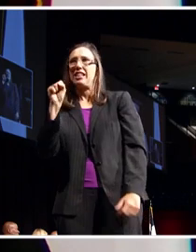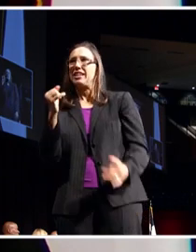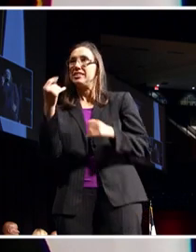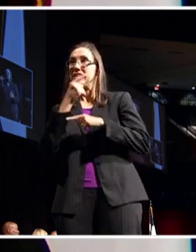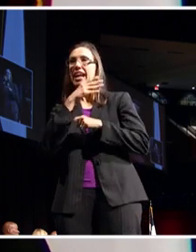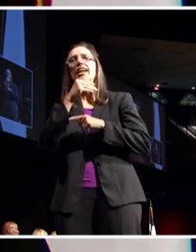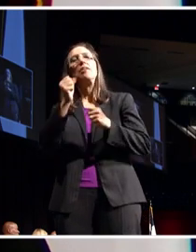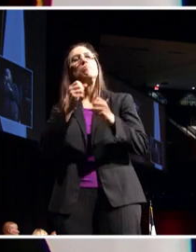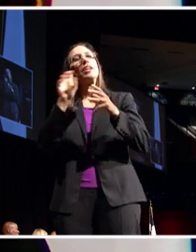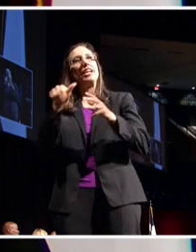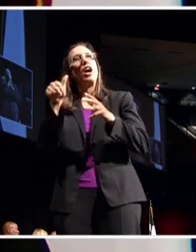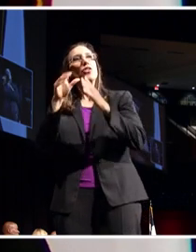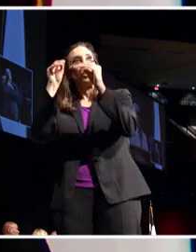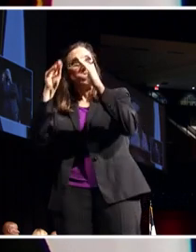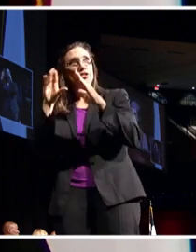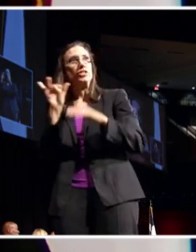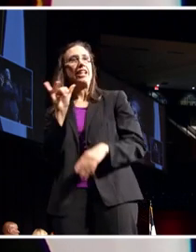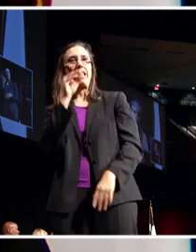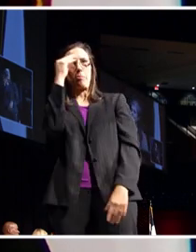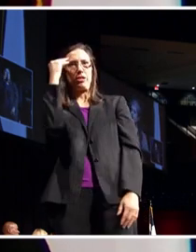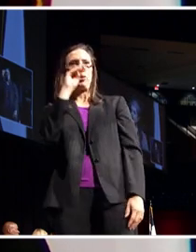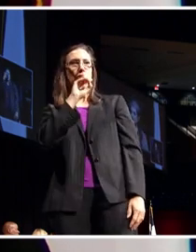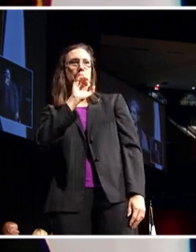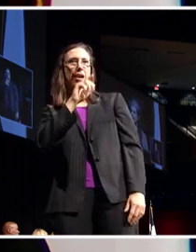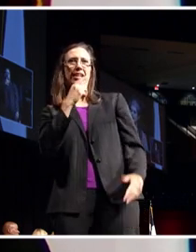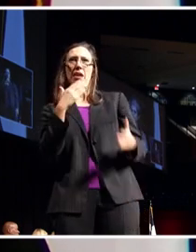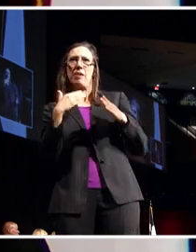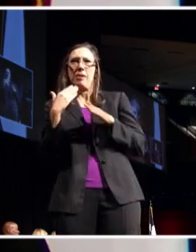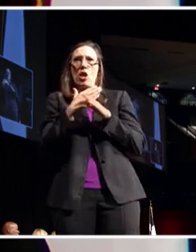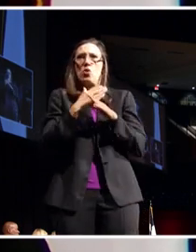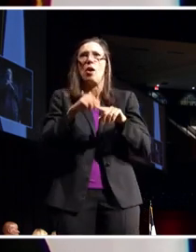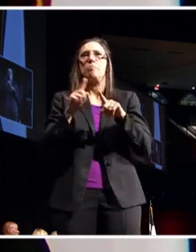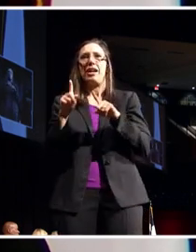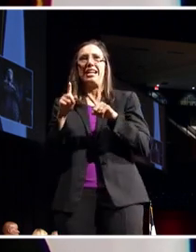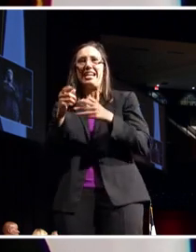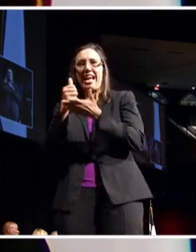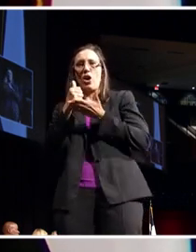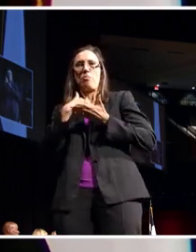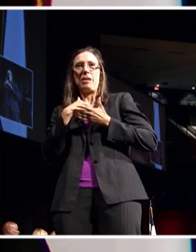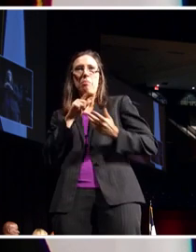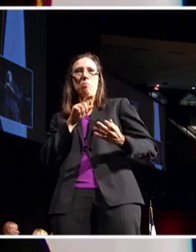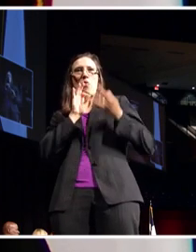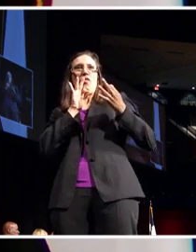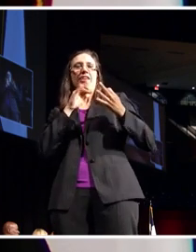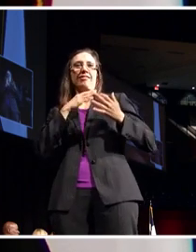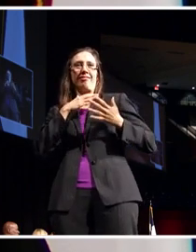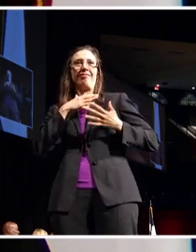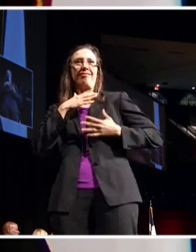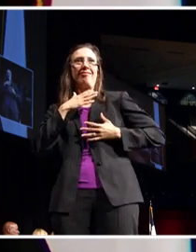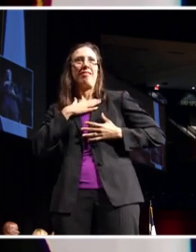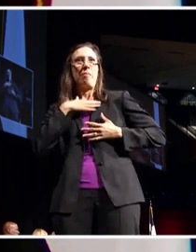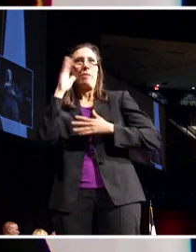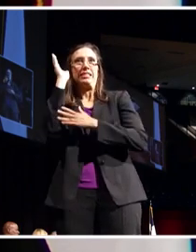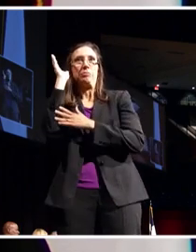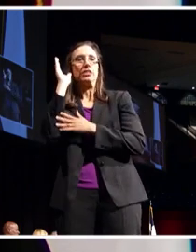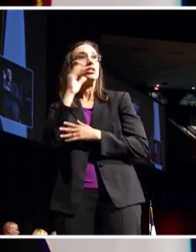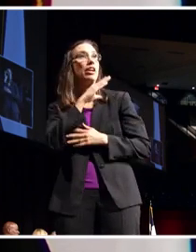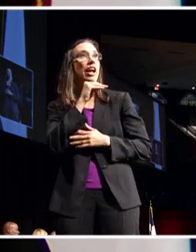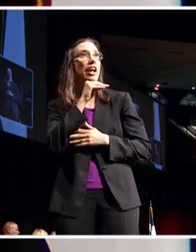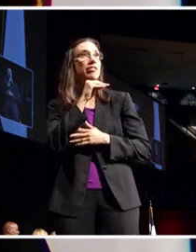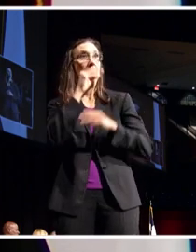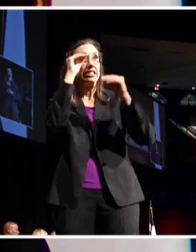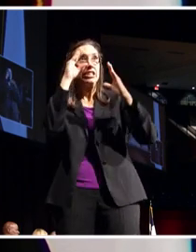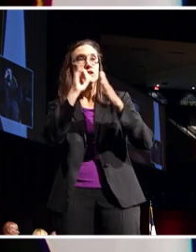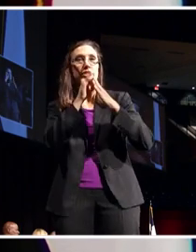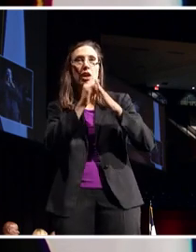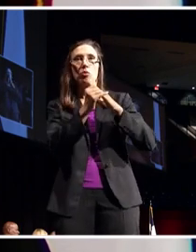many other teachers, such as Mr. Mack, who I may have annoyed, but still helped me perfect my speech. And the teachers who wake up every